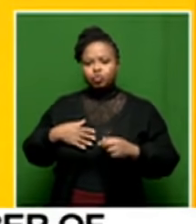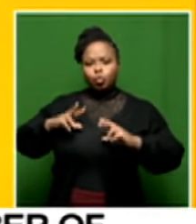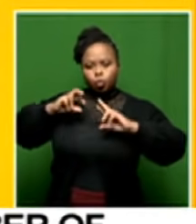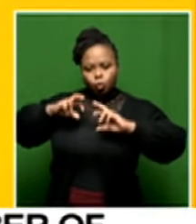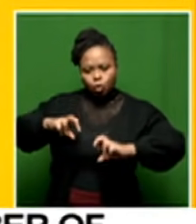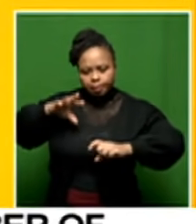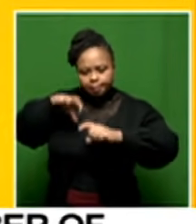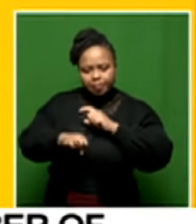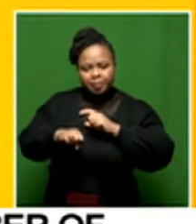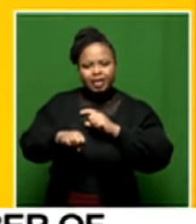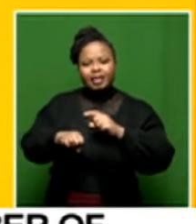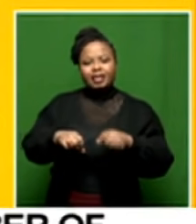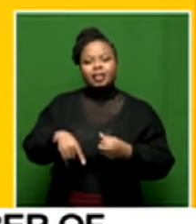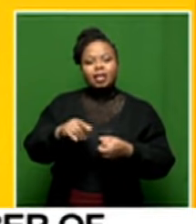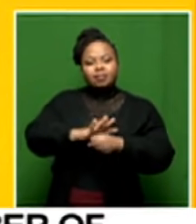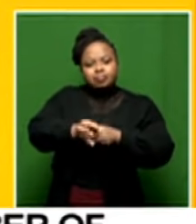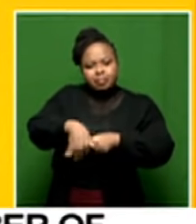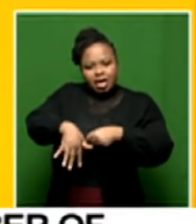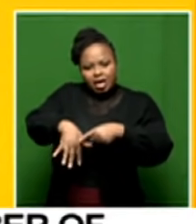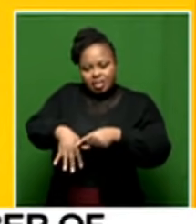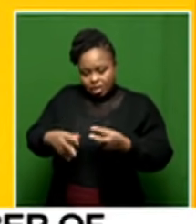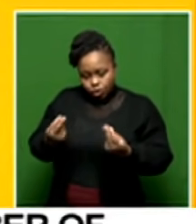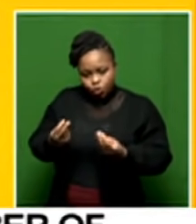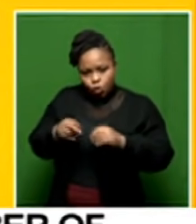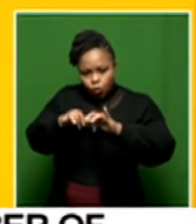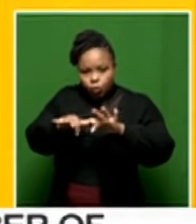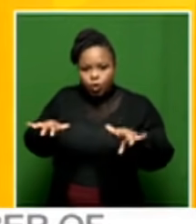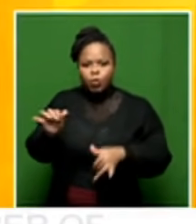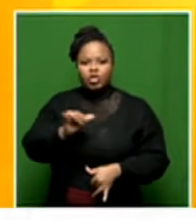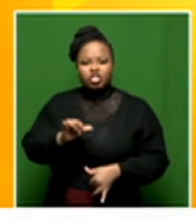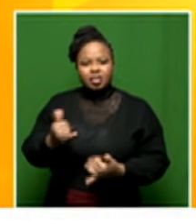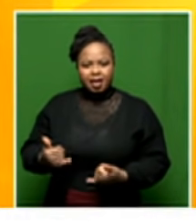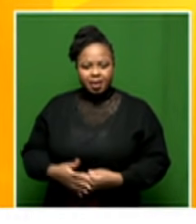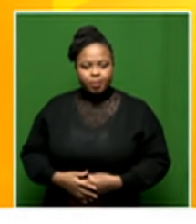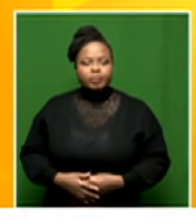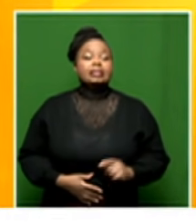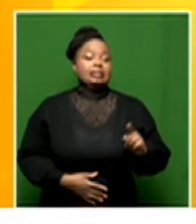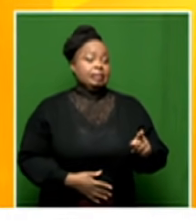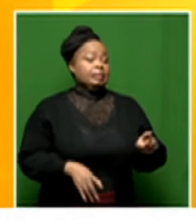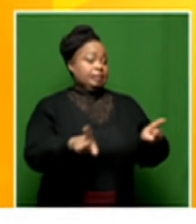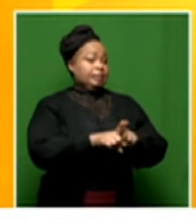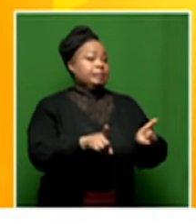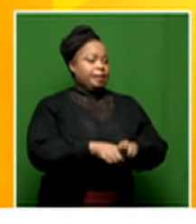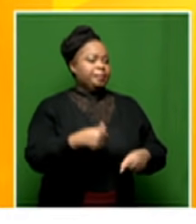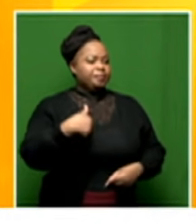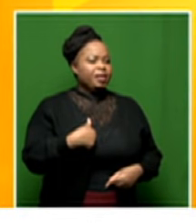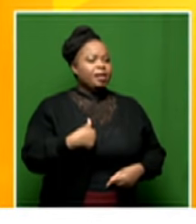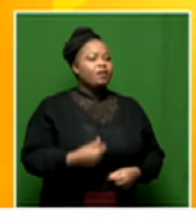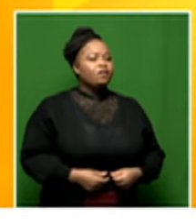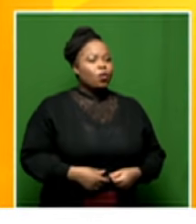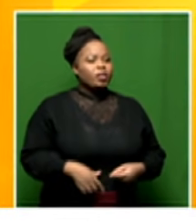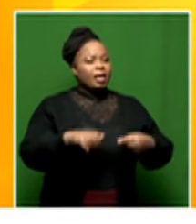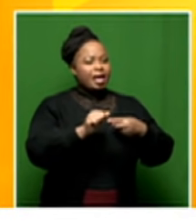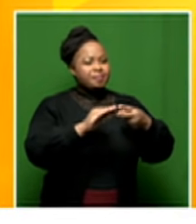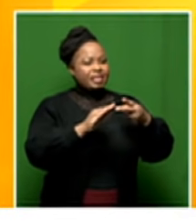and to find out what that strain is now that's coming through. Yeah, so I need to practice the Greek alphabet to get